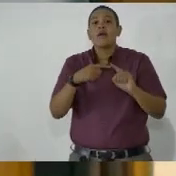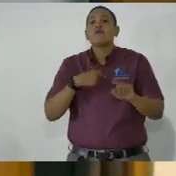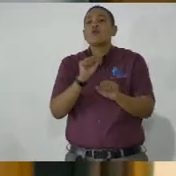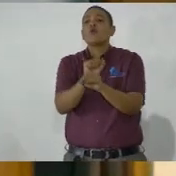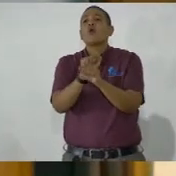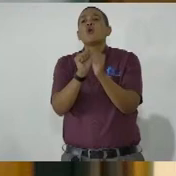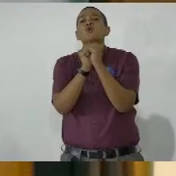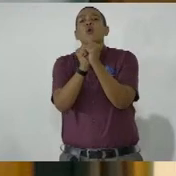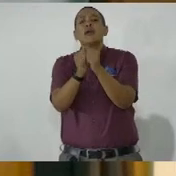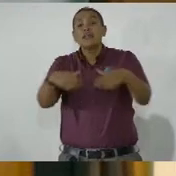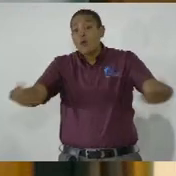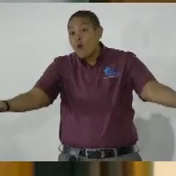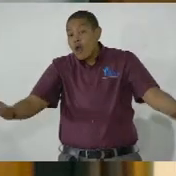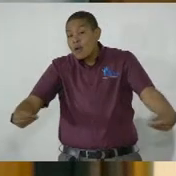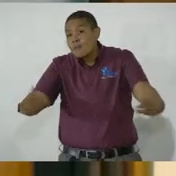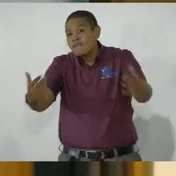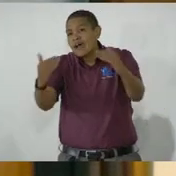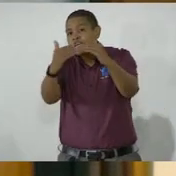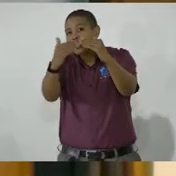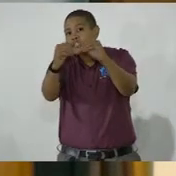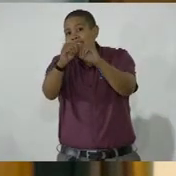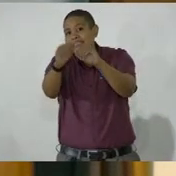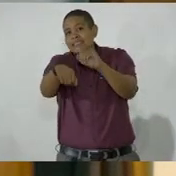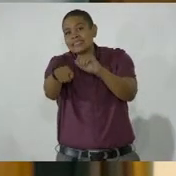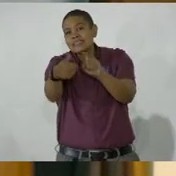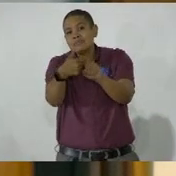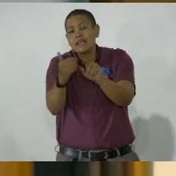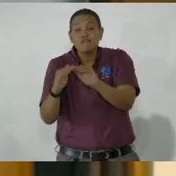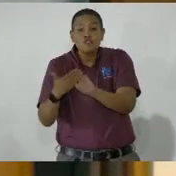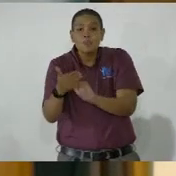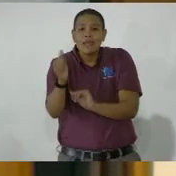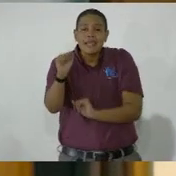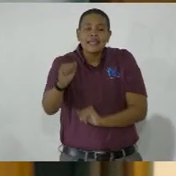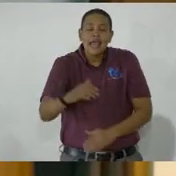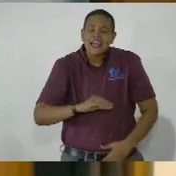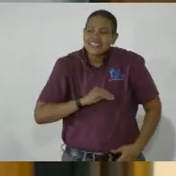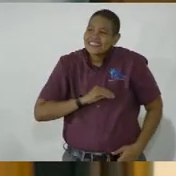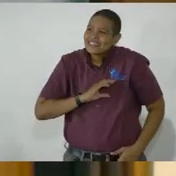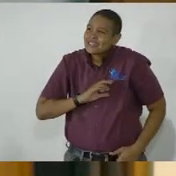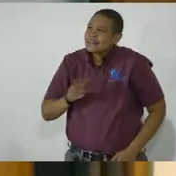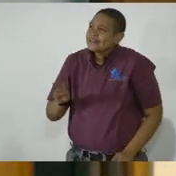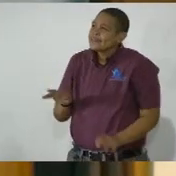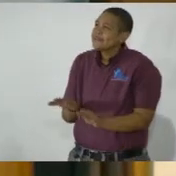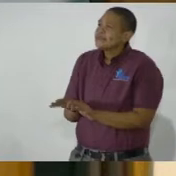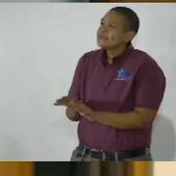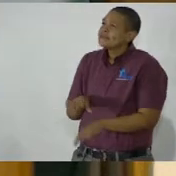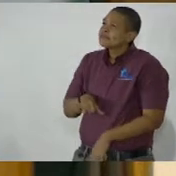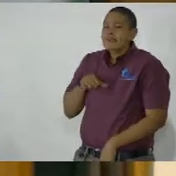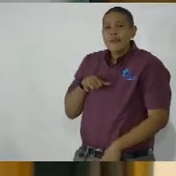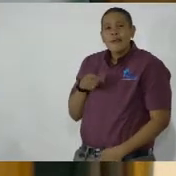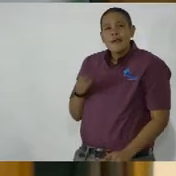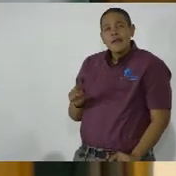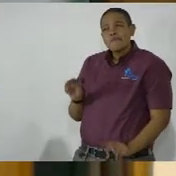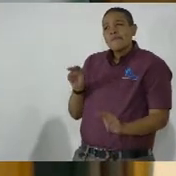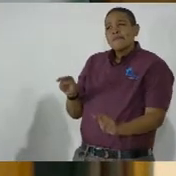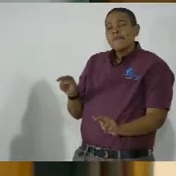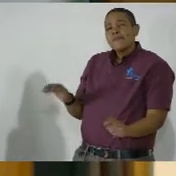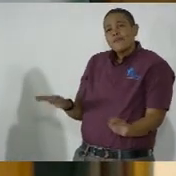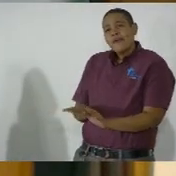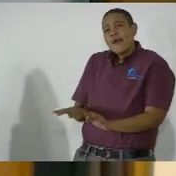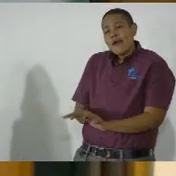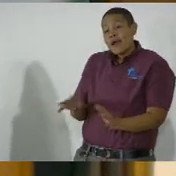together to provide a justice system that Jamaicans can be proud of. And I say, Madam